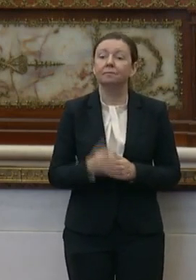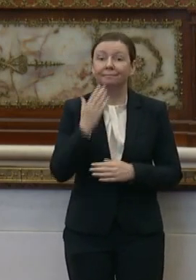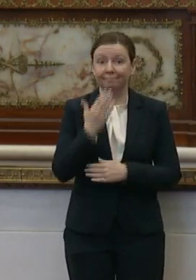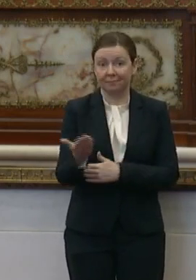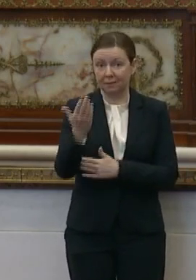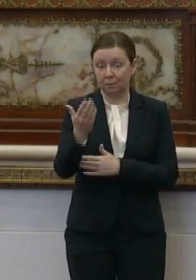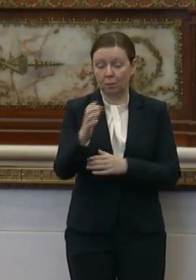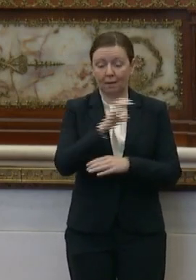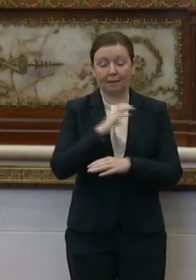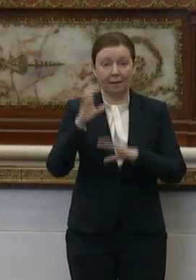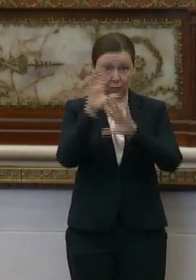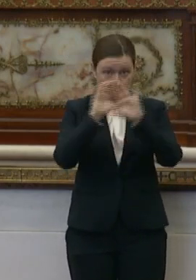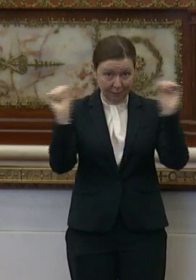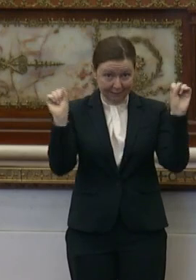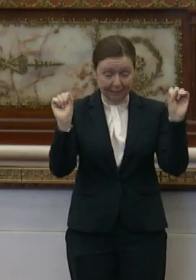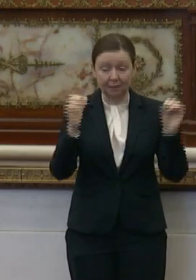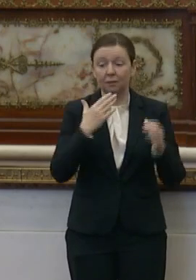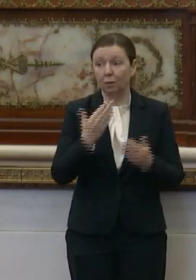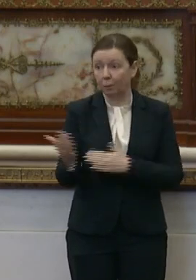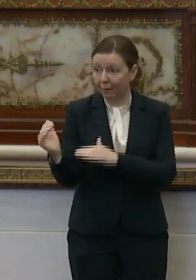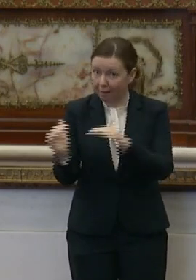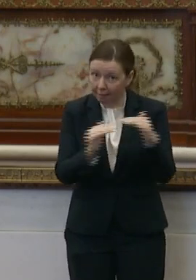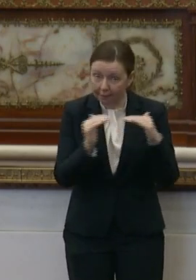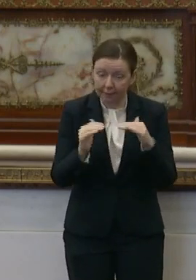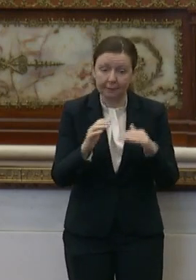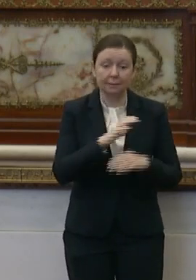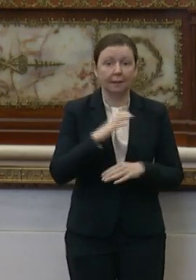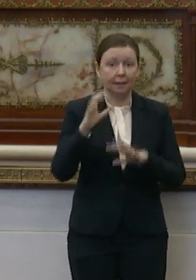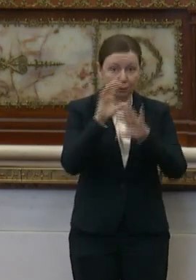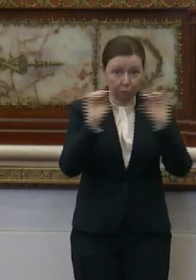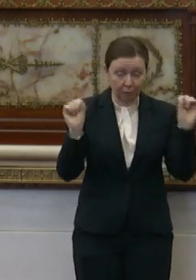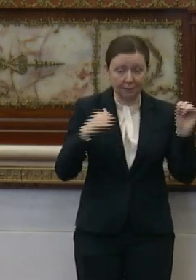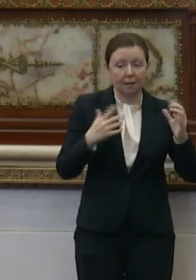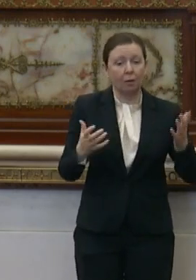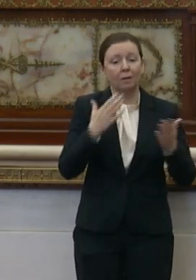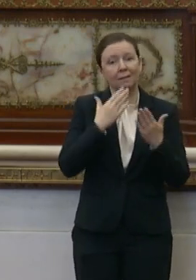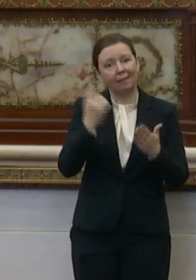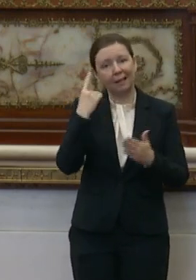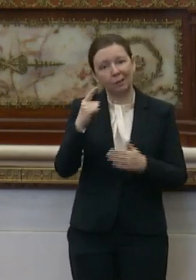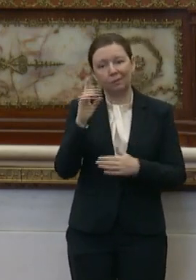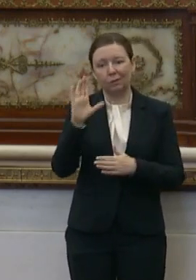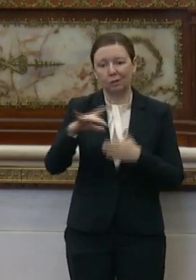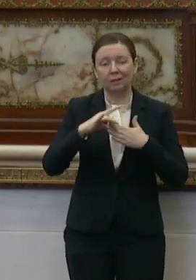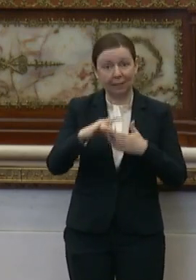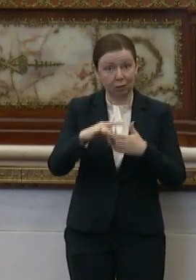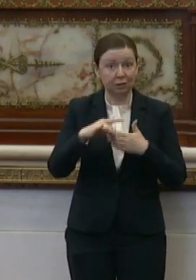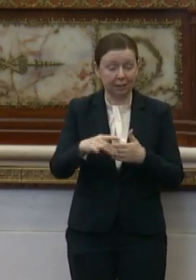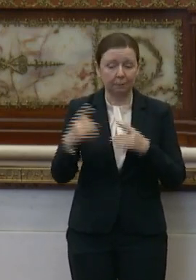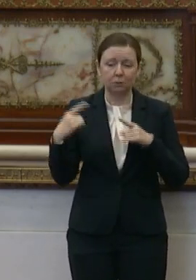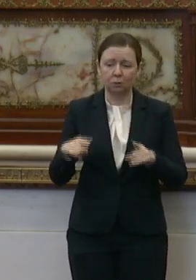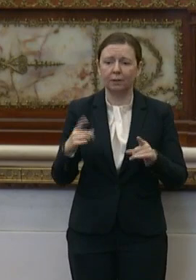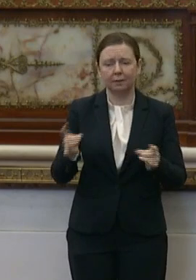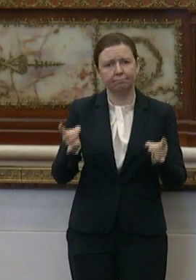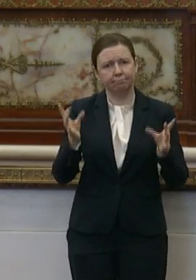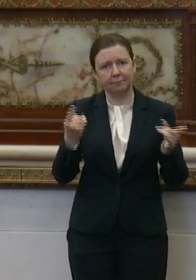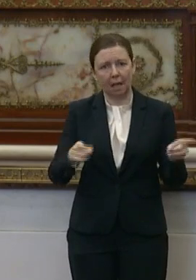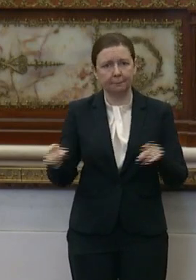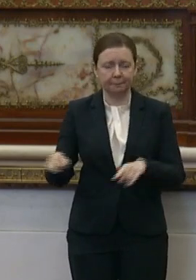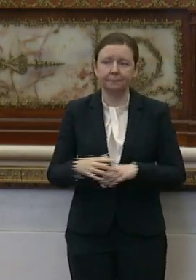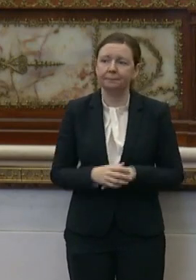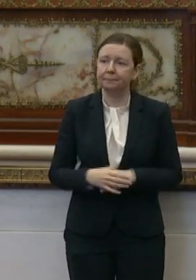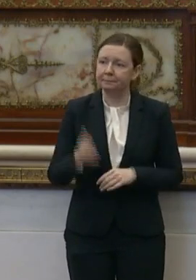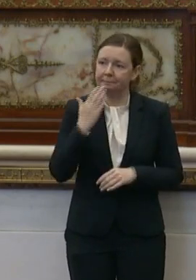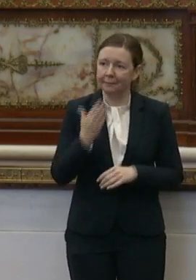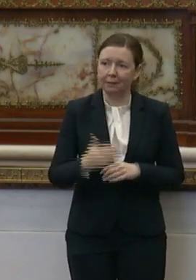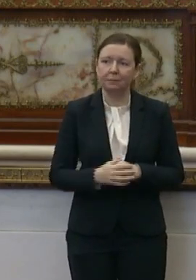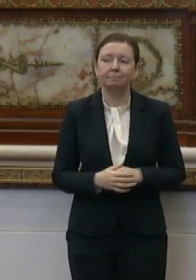Good morning, Council President. Good morning, colleagues. And Council President, I want to thank you for your leadership during these unprecedented times. Thank you